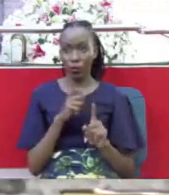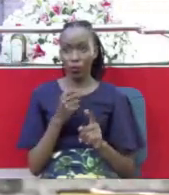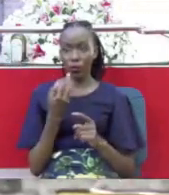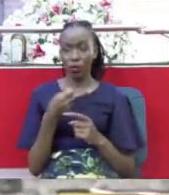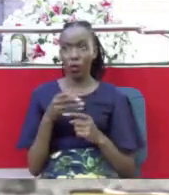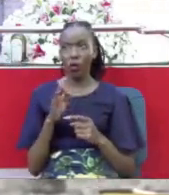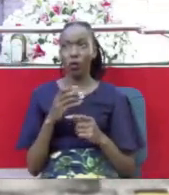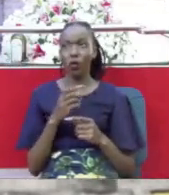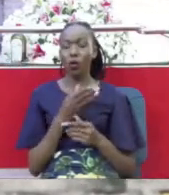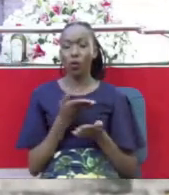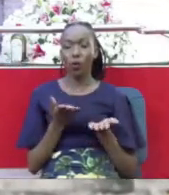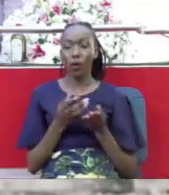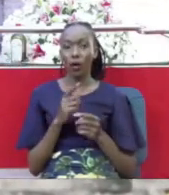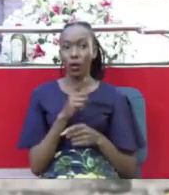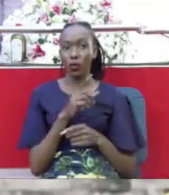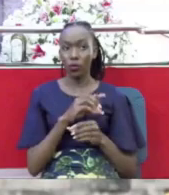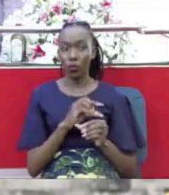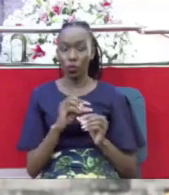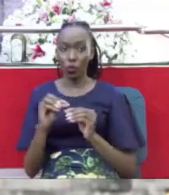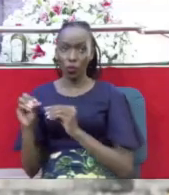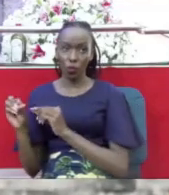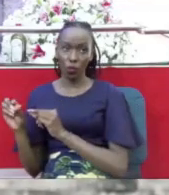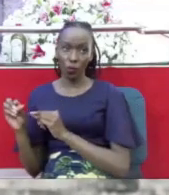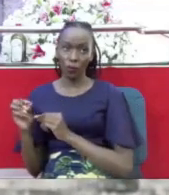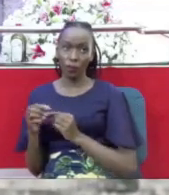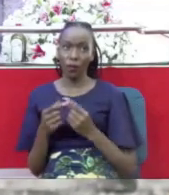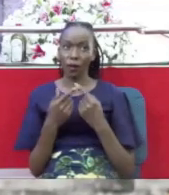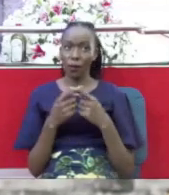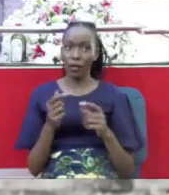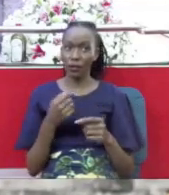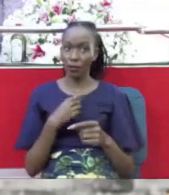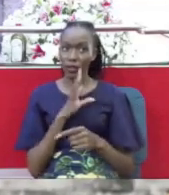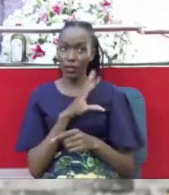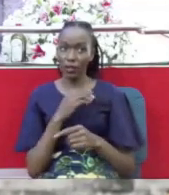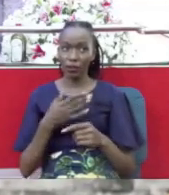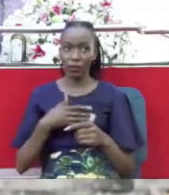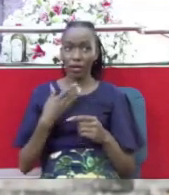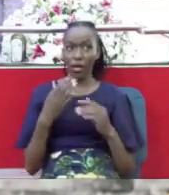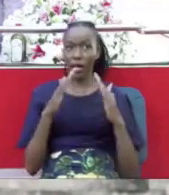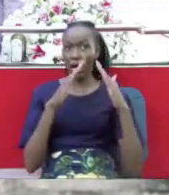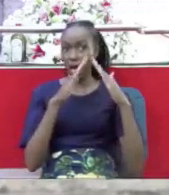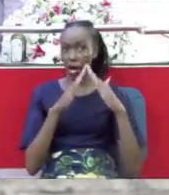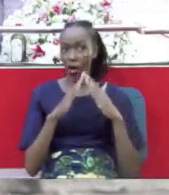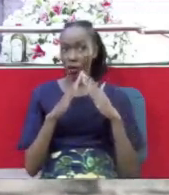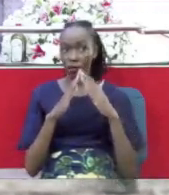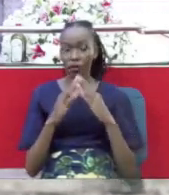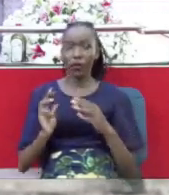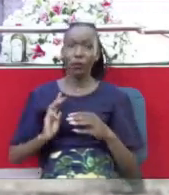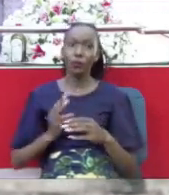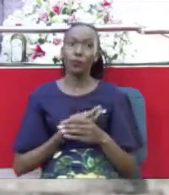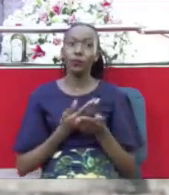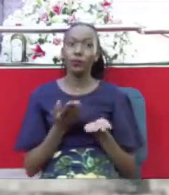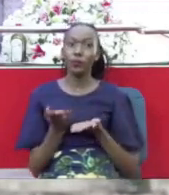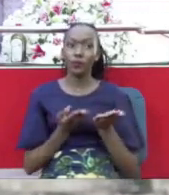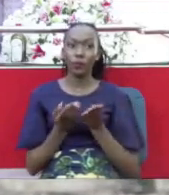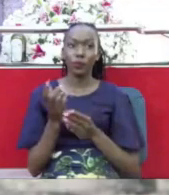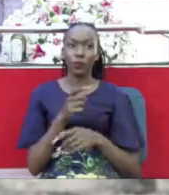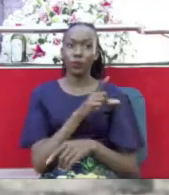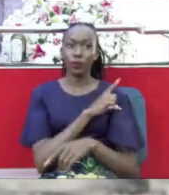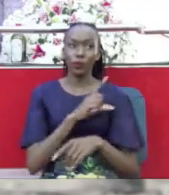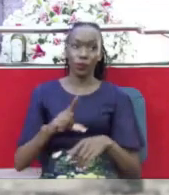mimi na nyumba yangu. Me and my house. Tutatumikia. We shall serve the Lord.